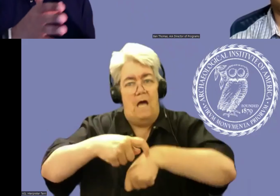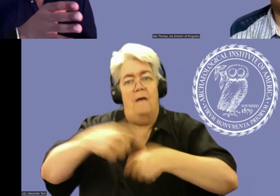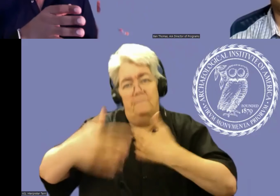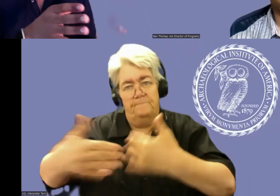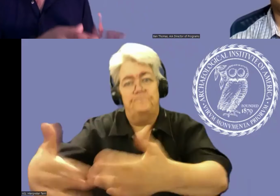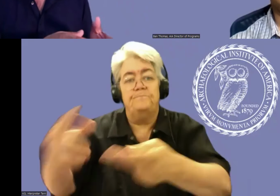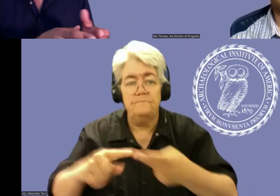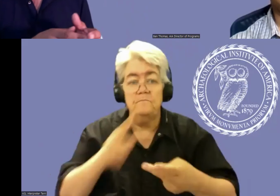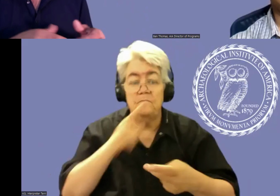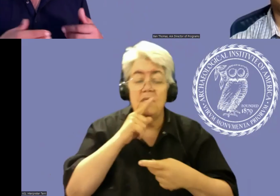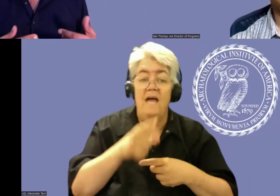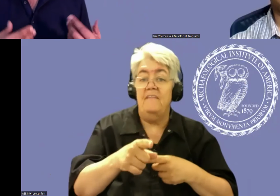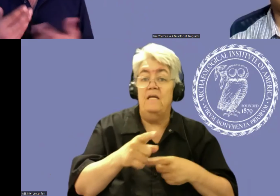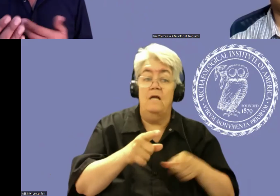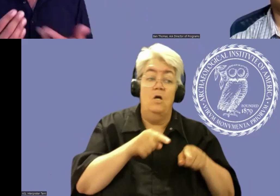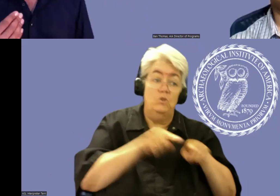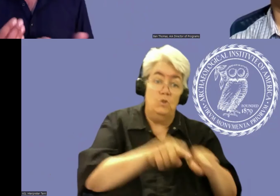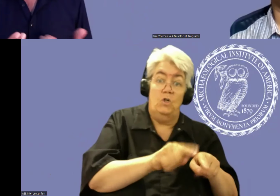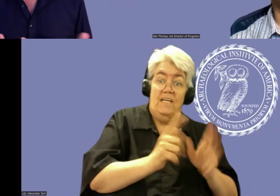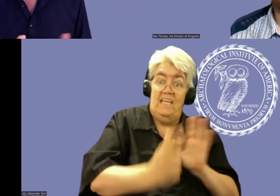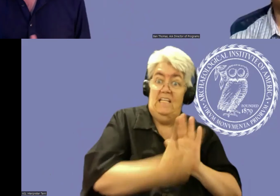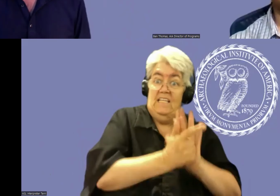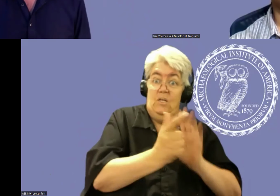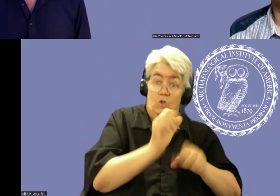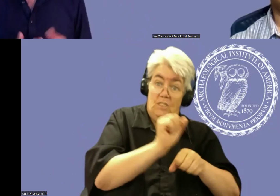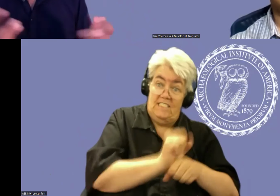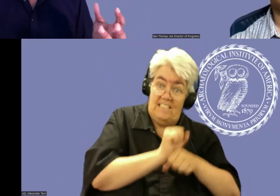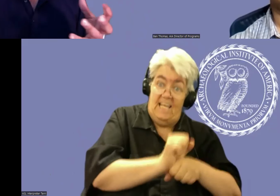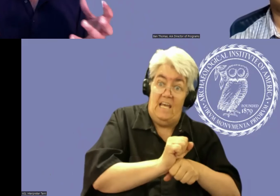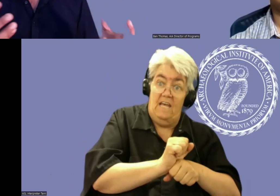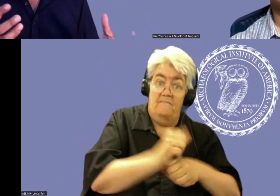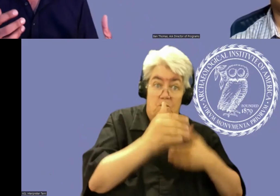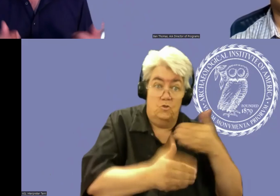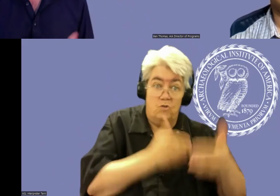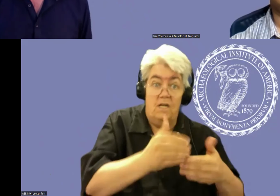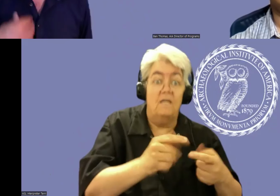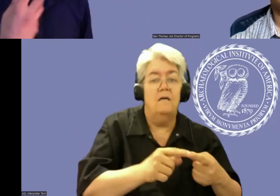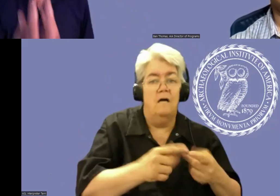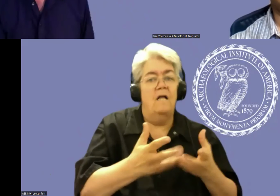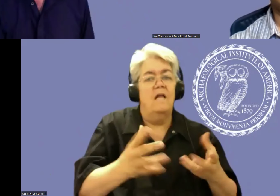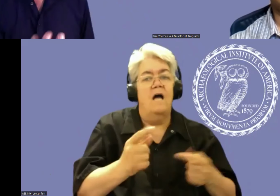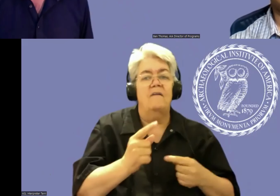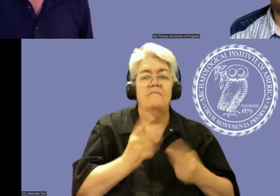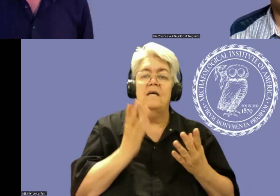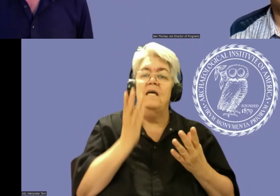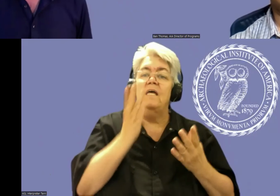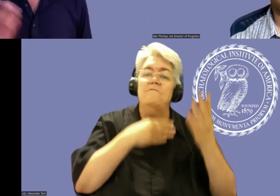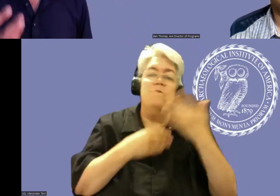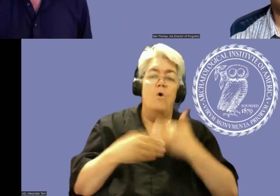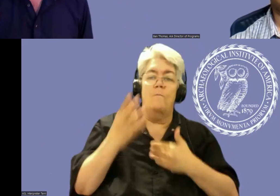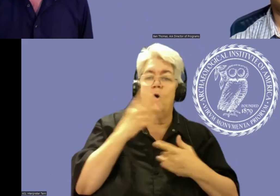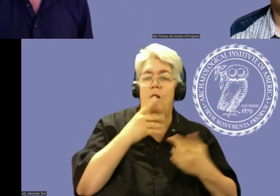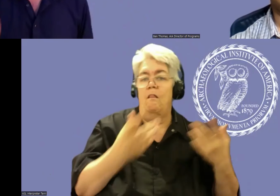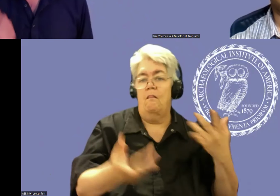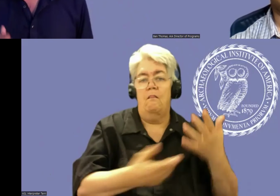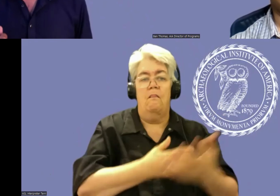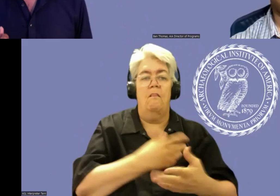illegal enslaved, um, trade, trading. There was a lot of informal, um, enslaved, uh,